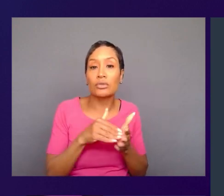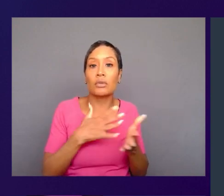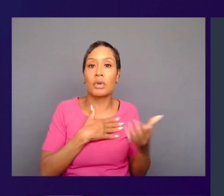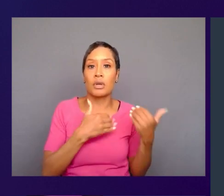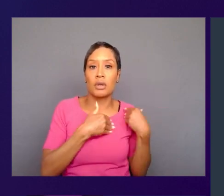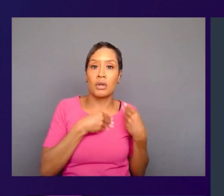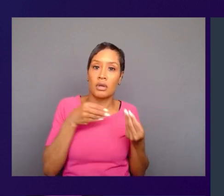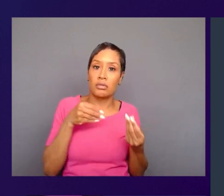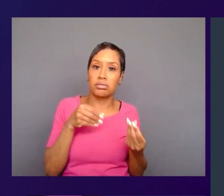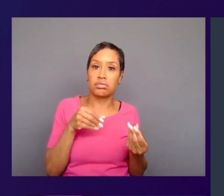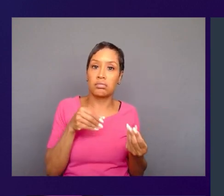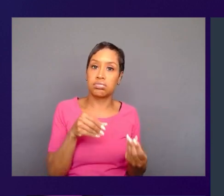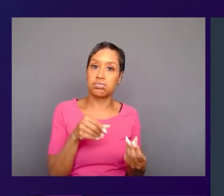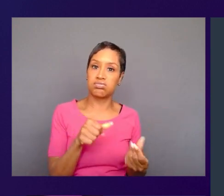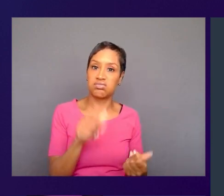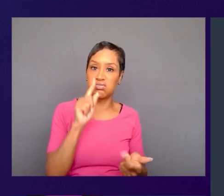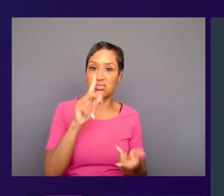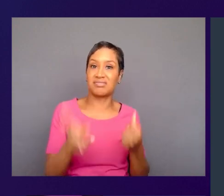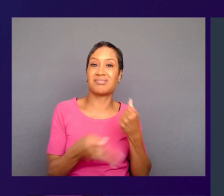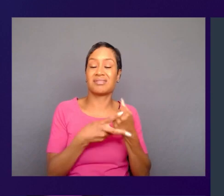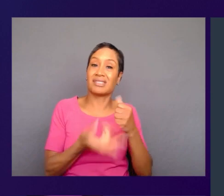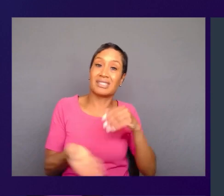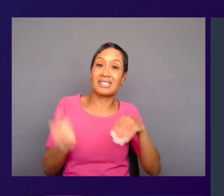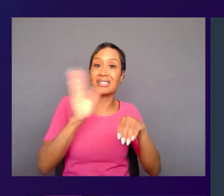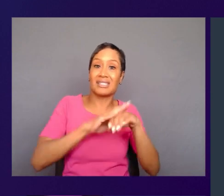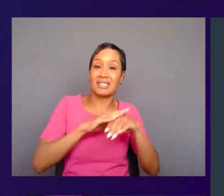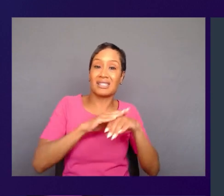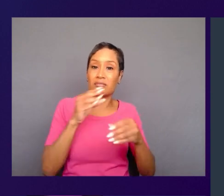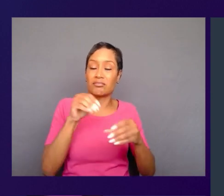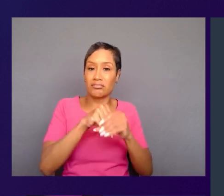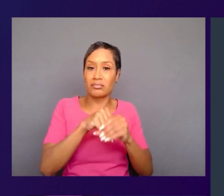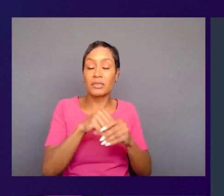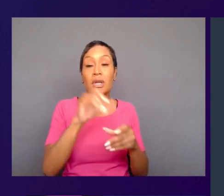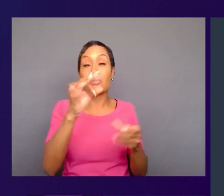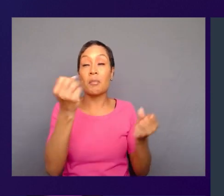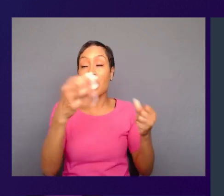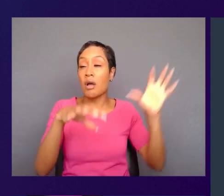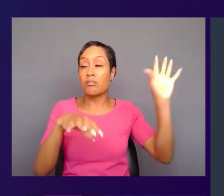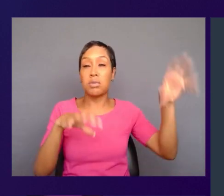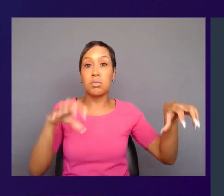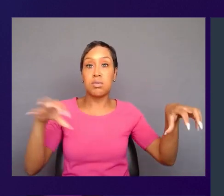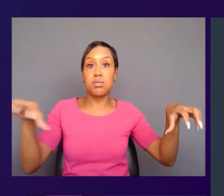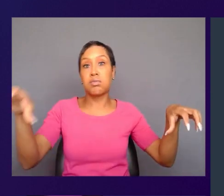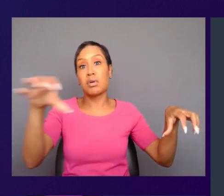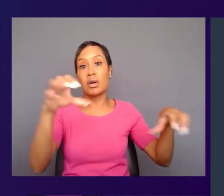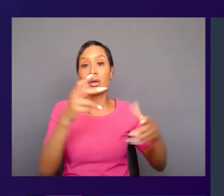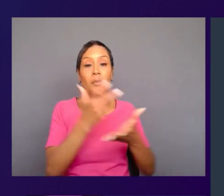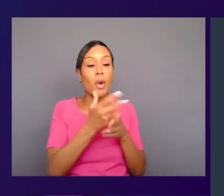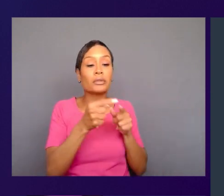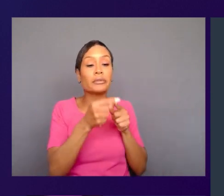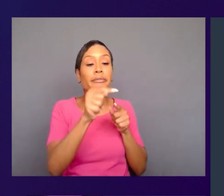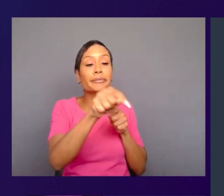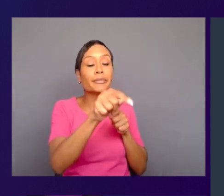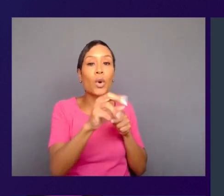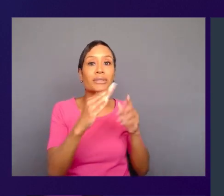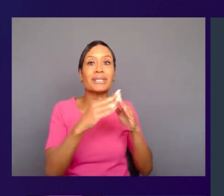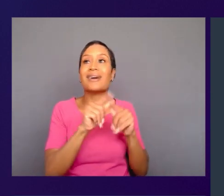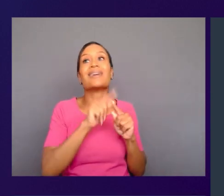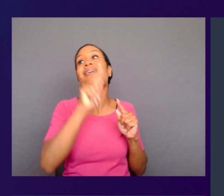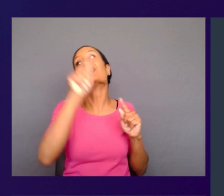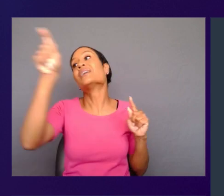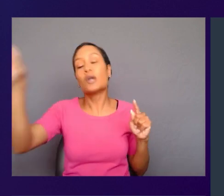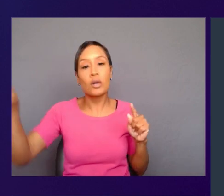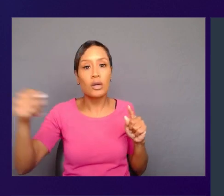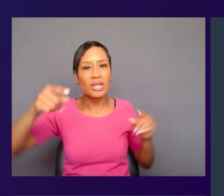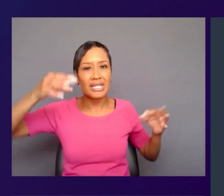that extra capacity. Additionally, if you have multiple facilities, whether it's across the parking lot or across town, you're going to need to think